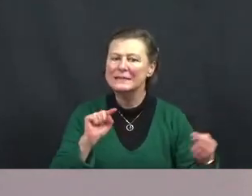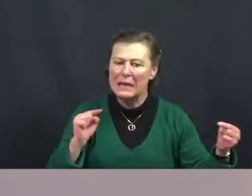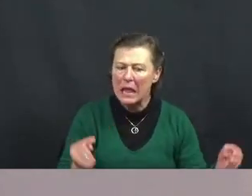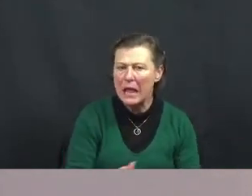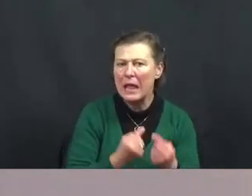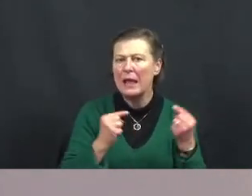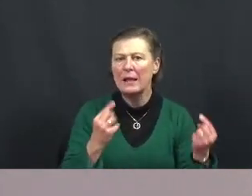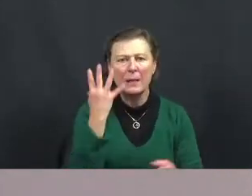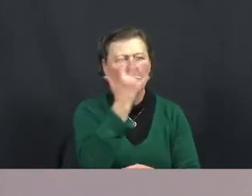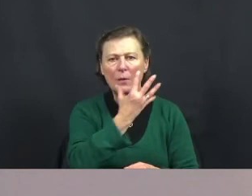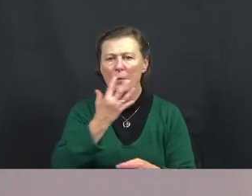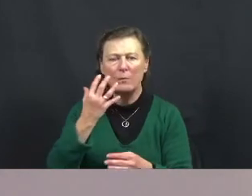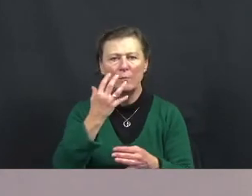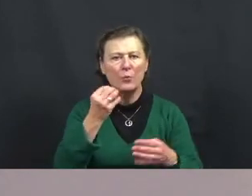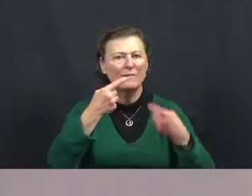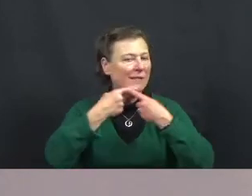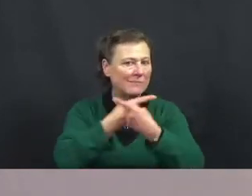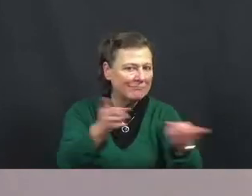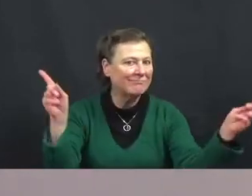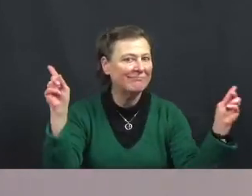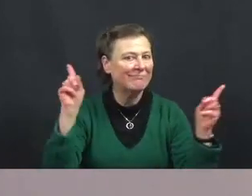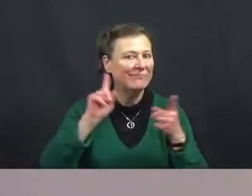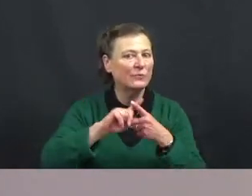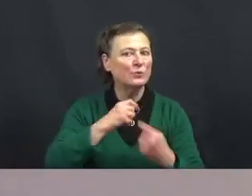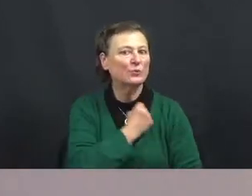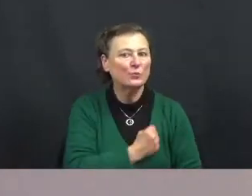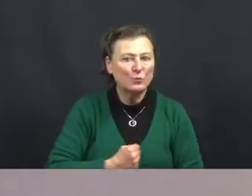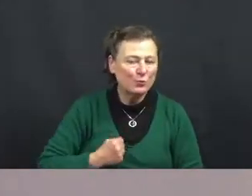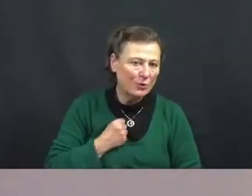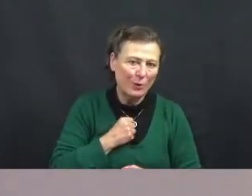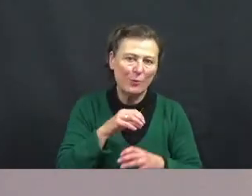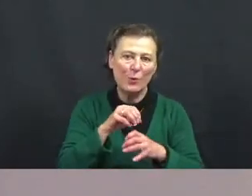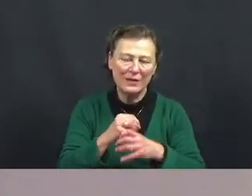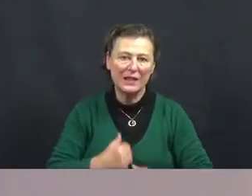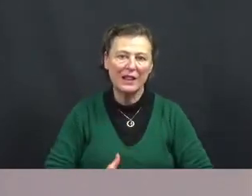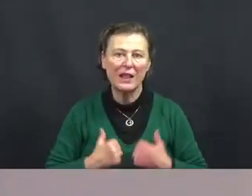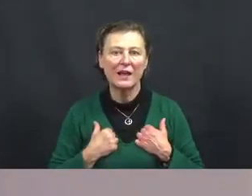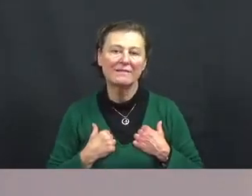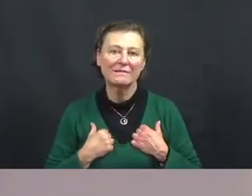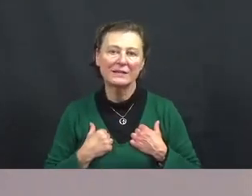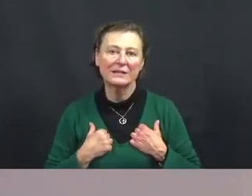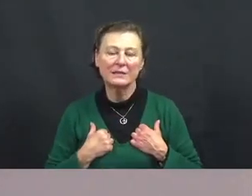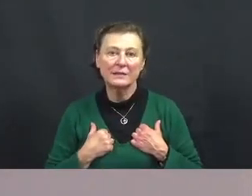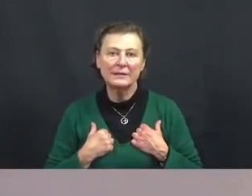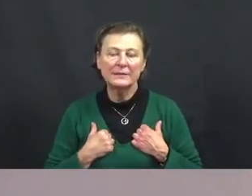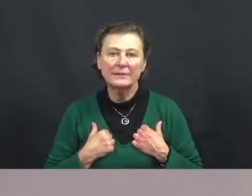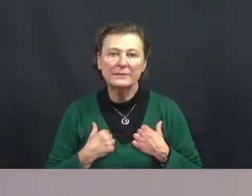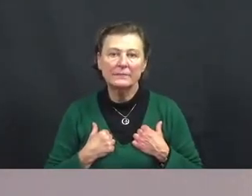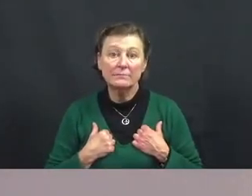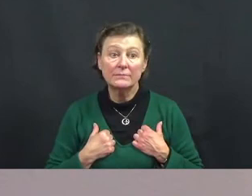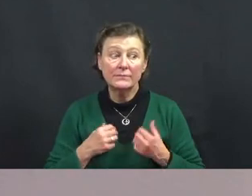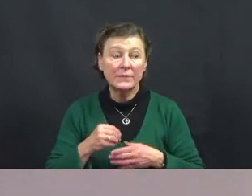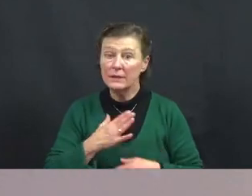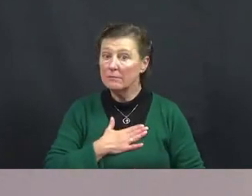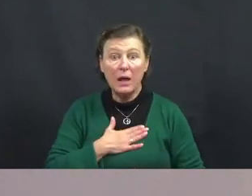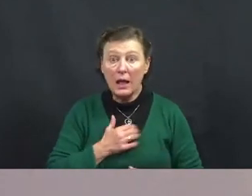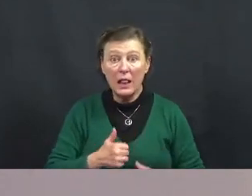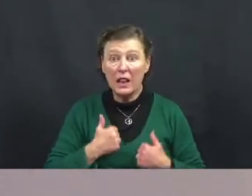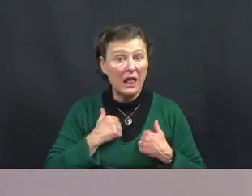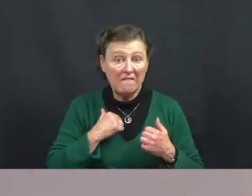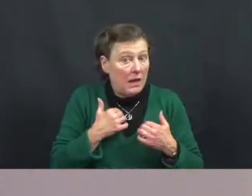beautiful testament to the sorrow in life. And in my own life, I had known